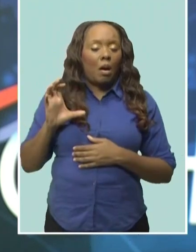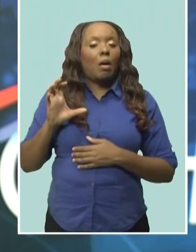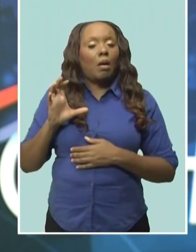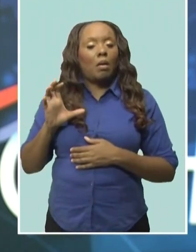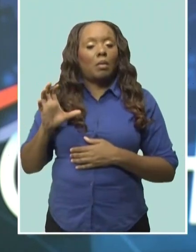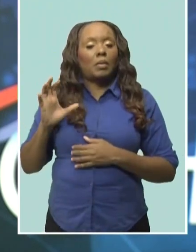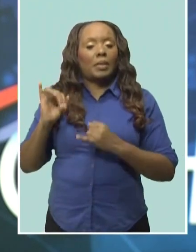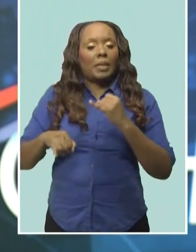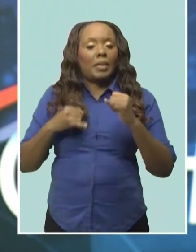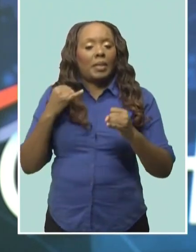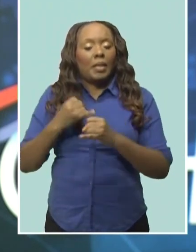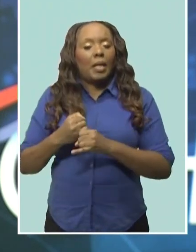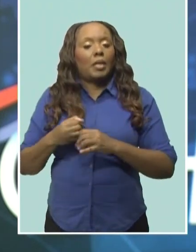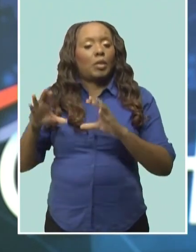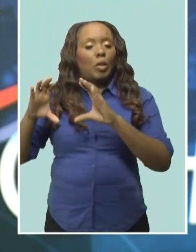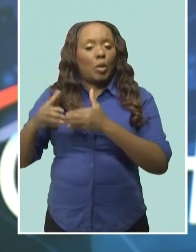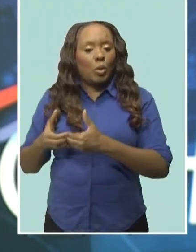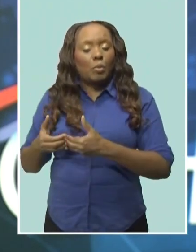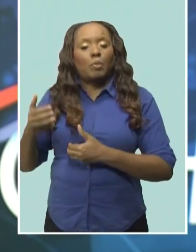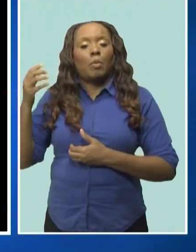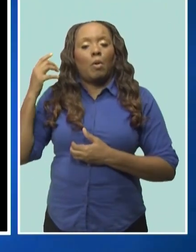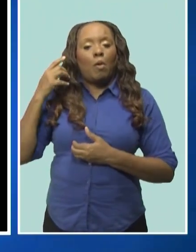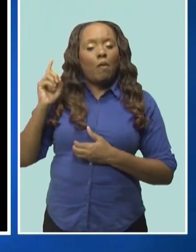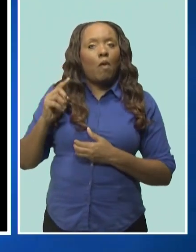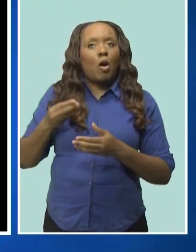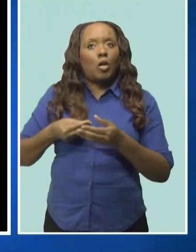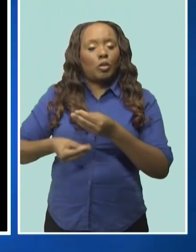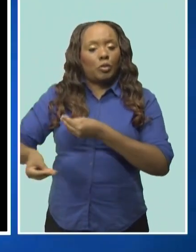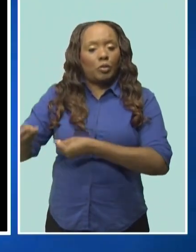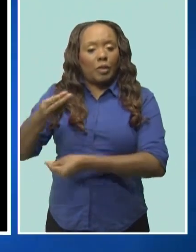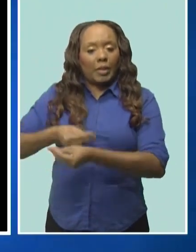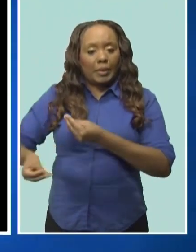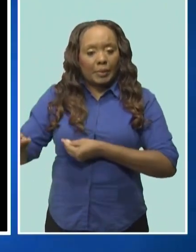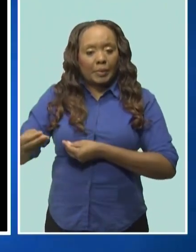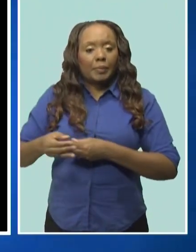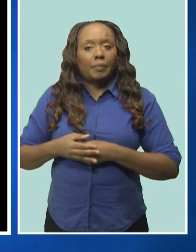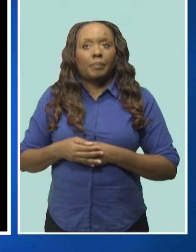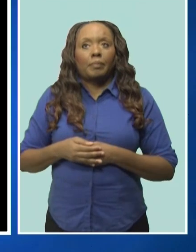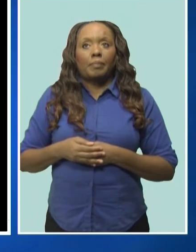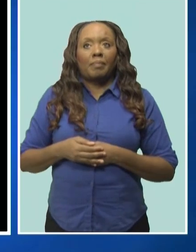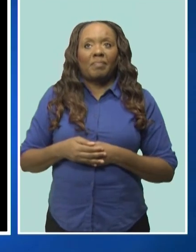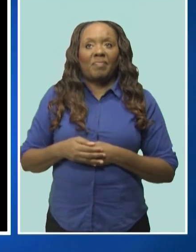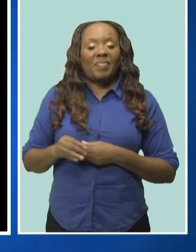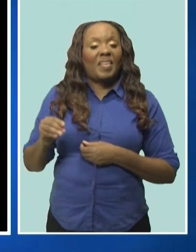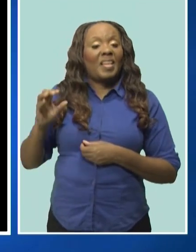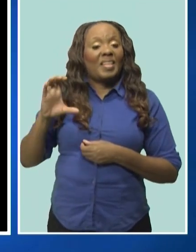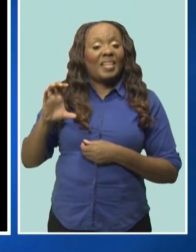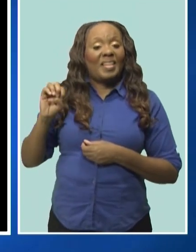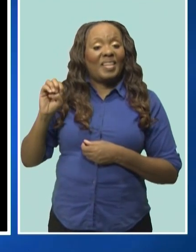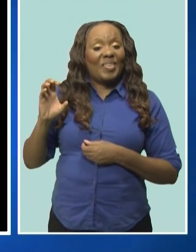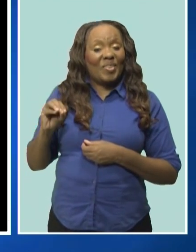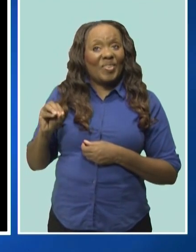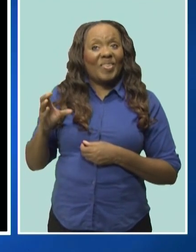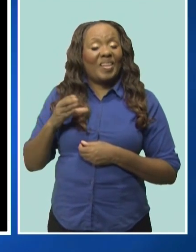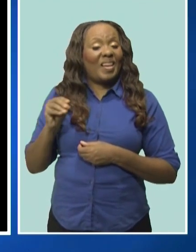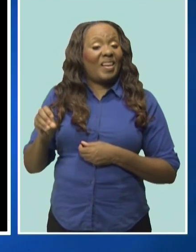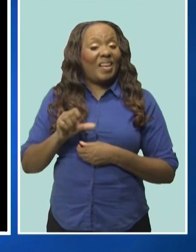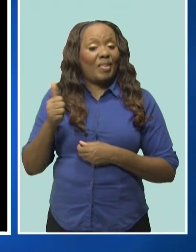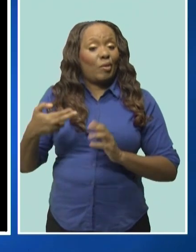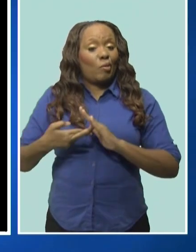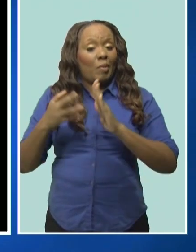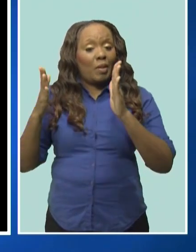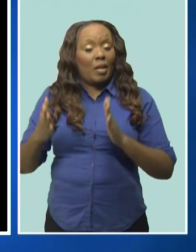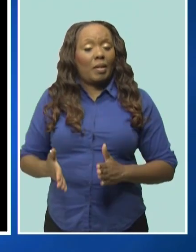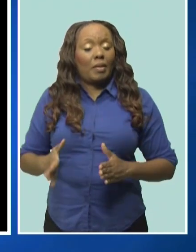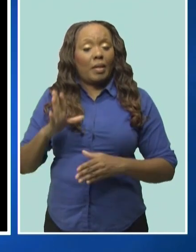trade edition. Chief Executive Officer Mark Hill and Chairman Adrian Padmore have made the list, along with influential business